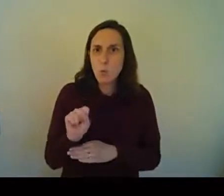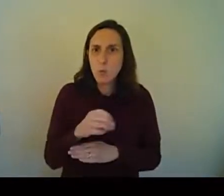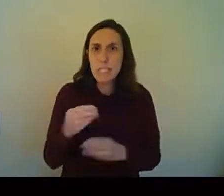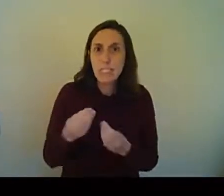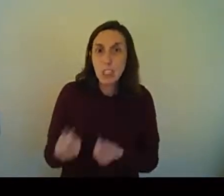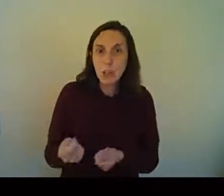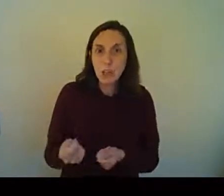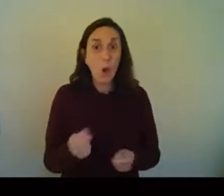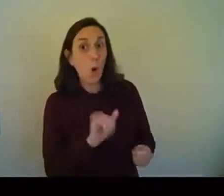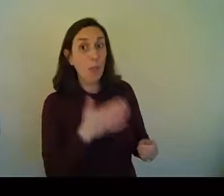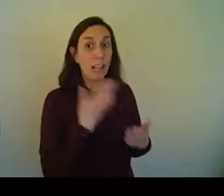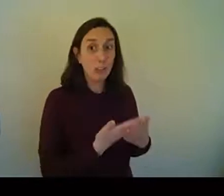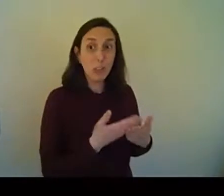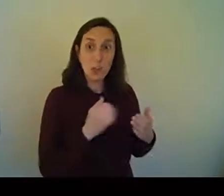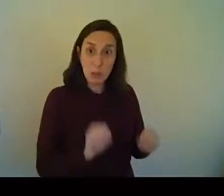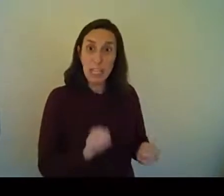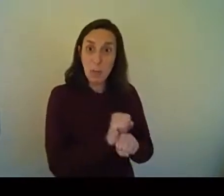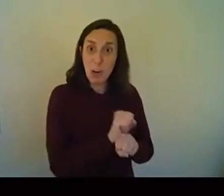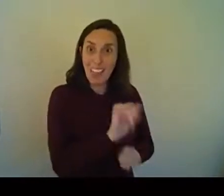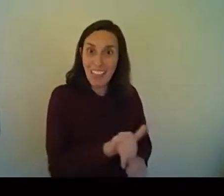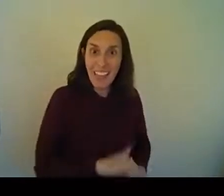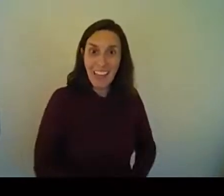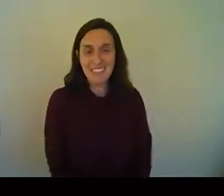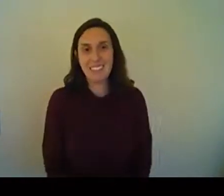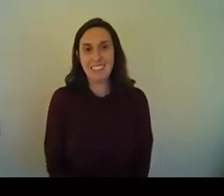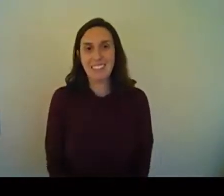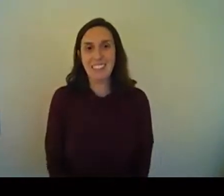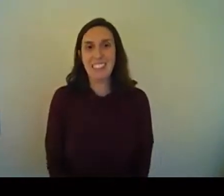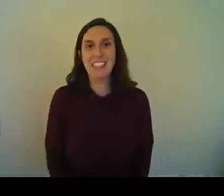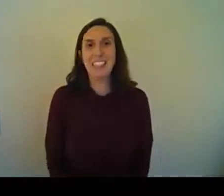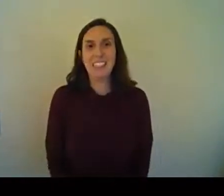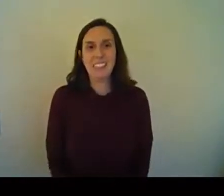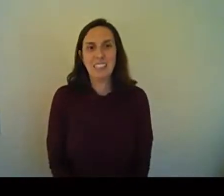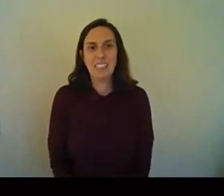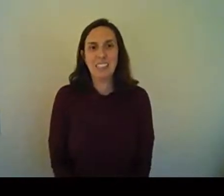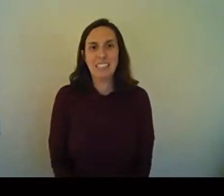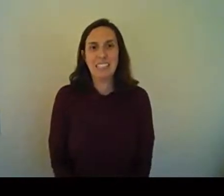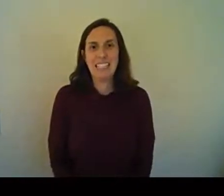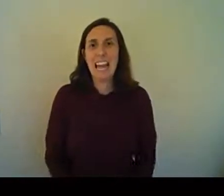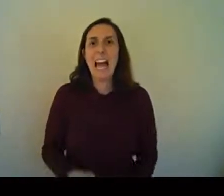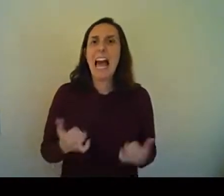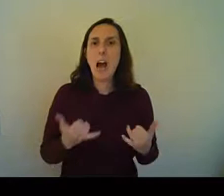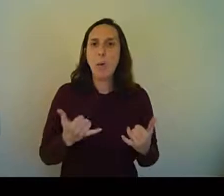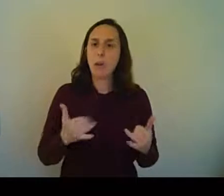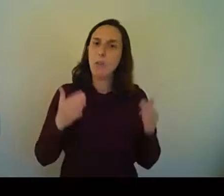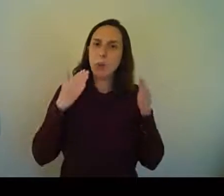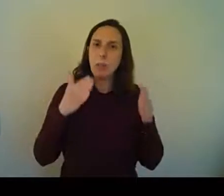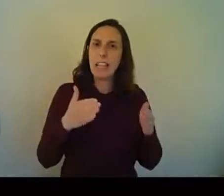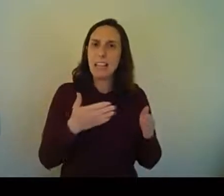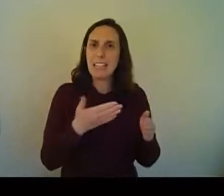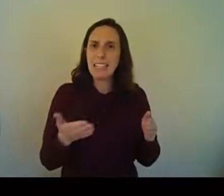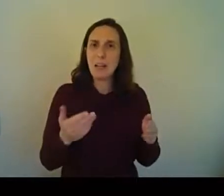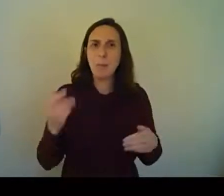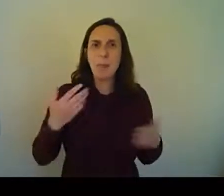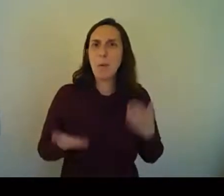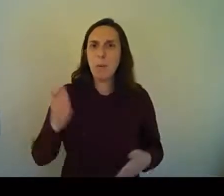And now we're going to start scrolling our way back to some of the things that we have overlooked by doing polynomials. And the